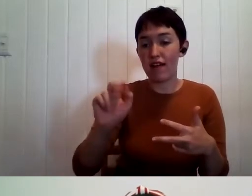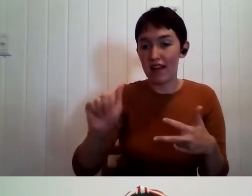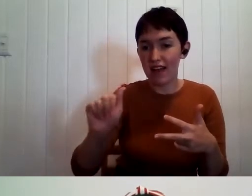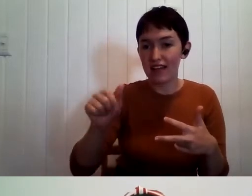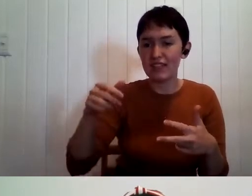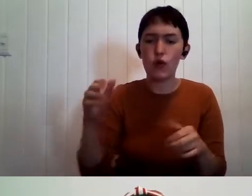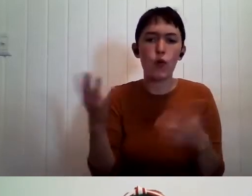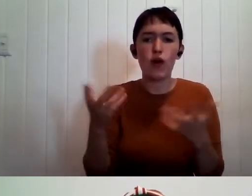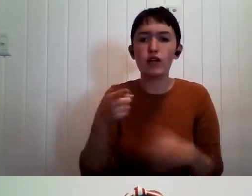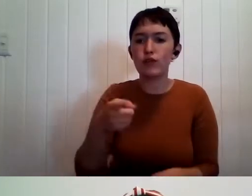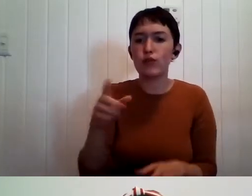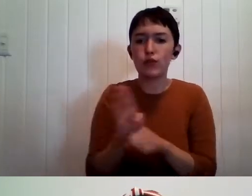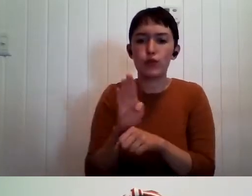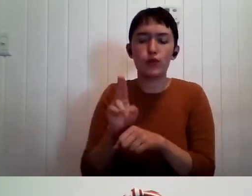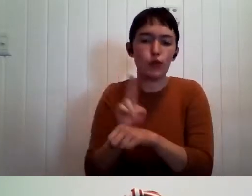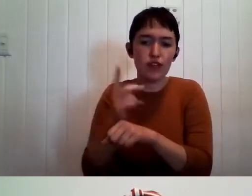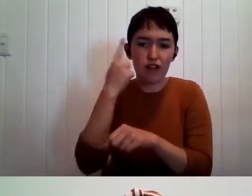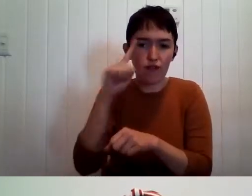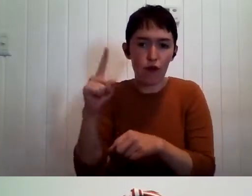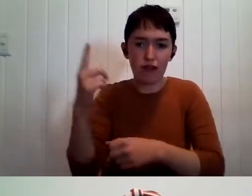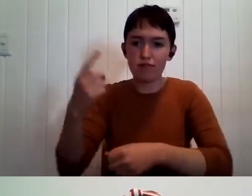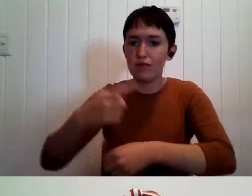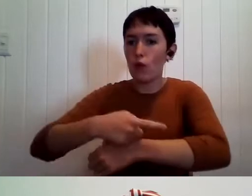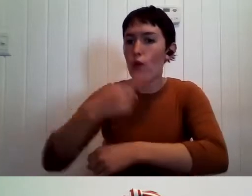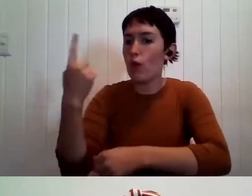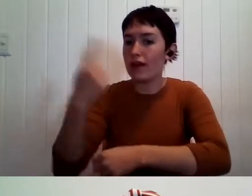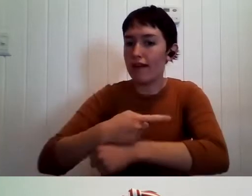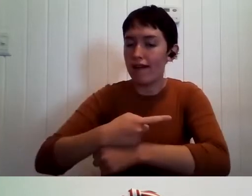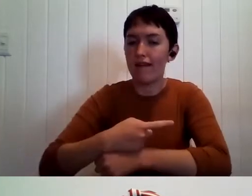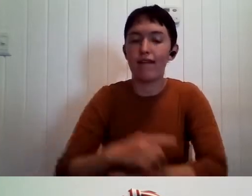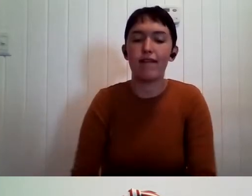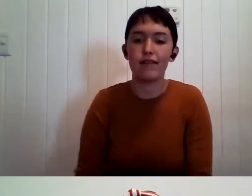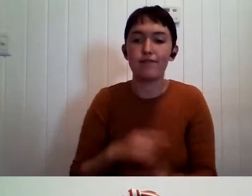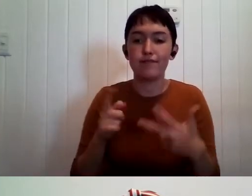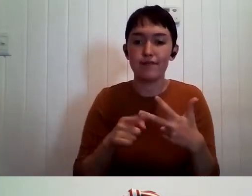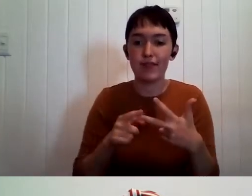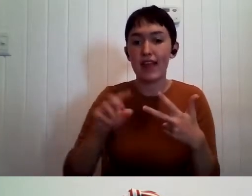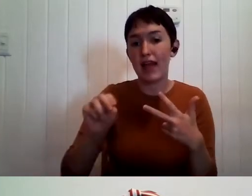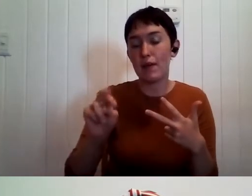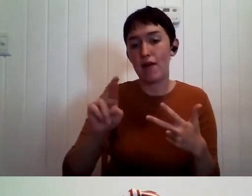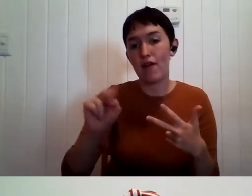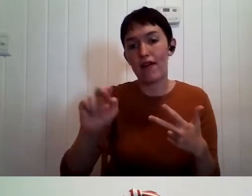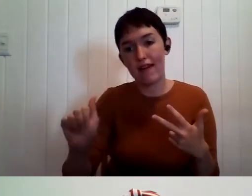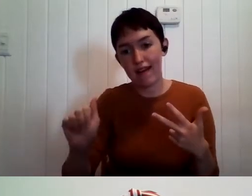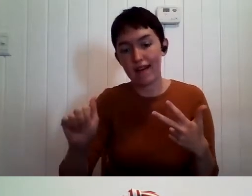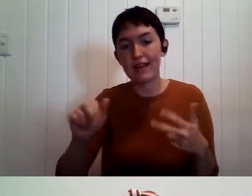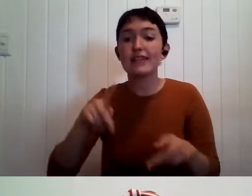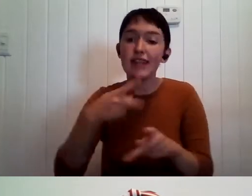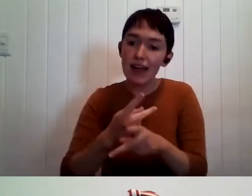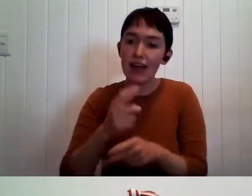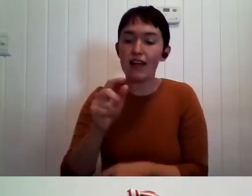That is like what you need to make that day, basically. And then mRNA, yeah, exactly. It's a type of RNA.